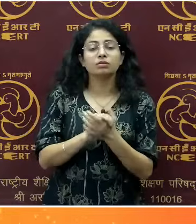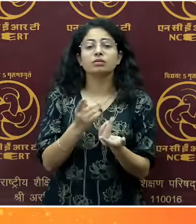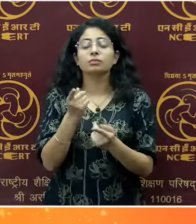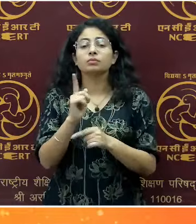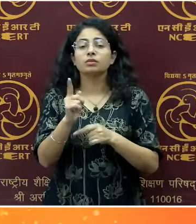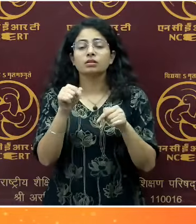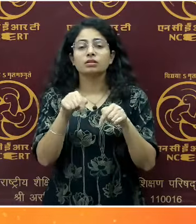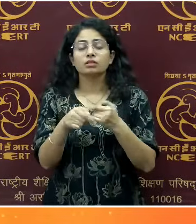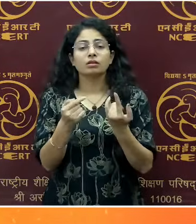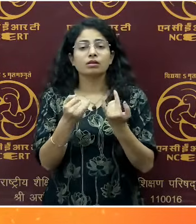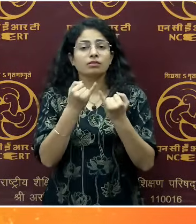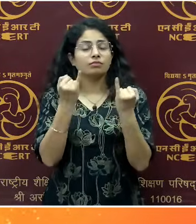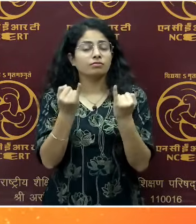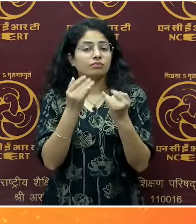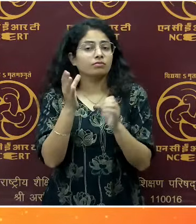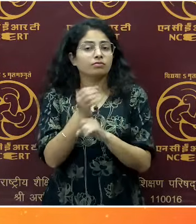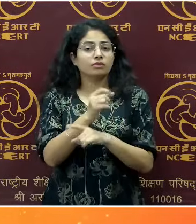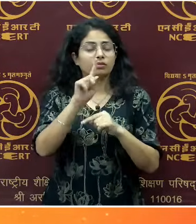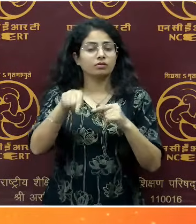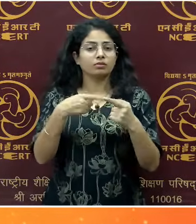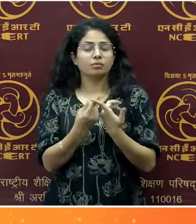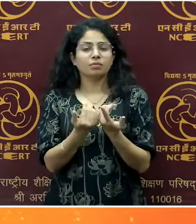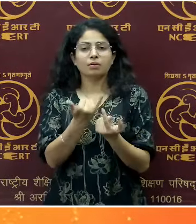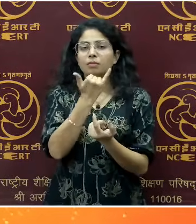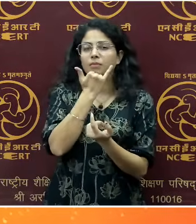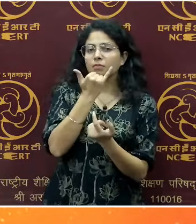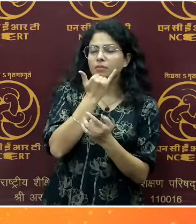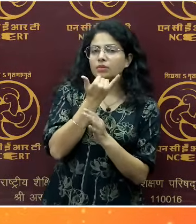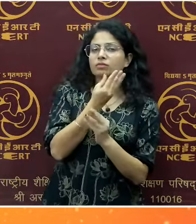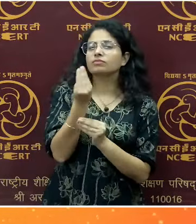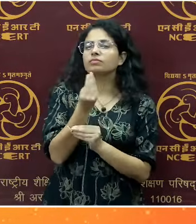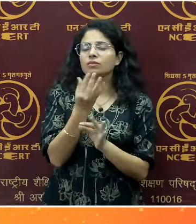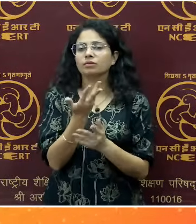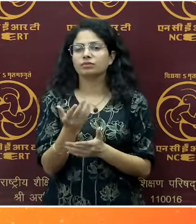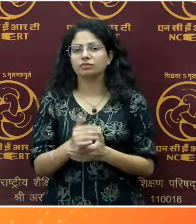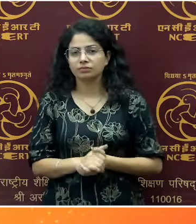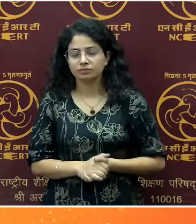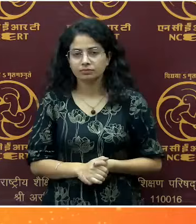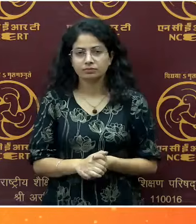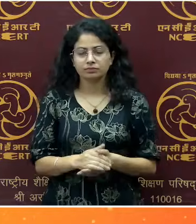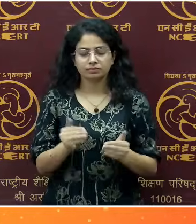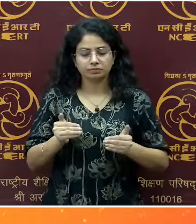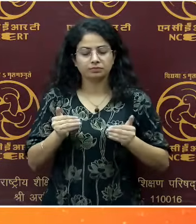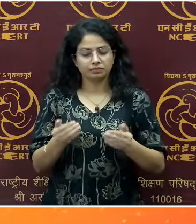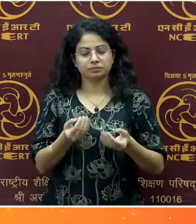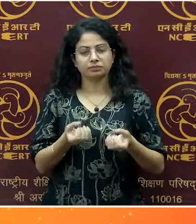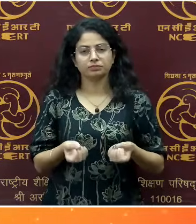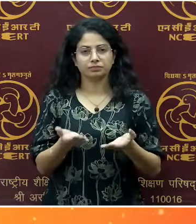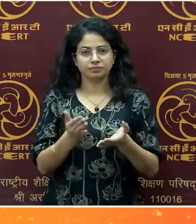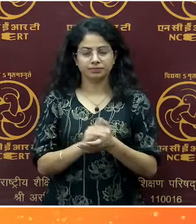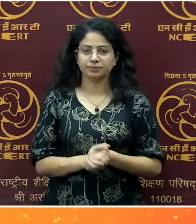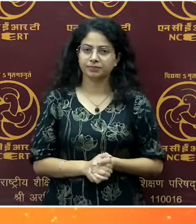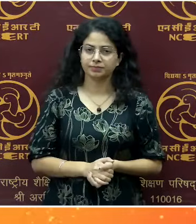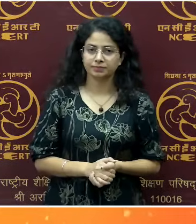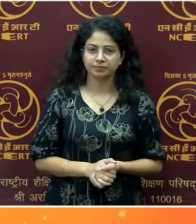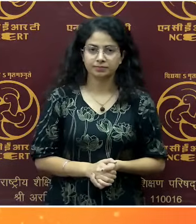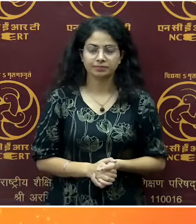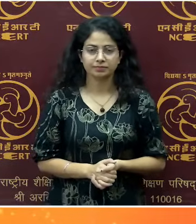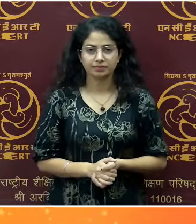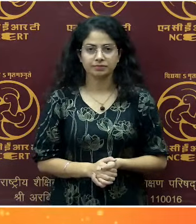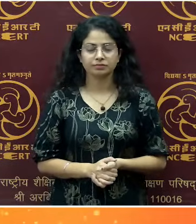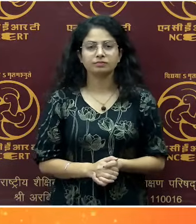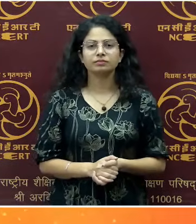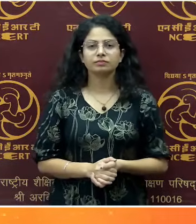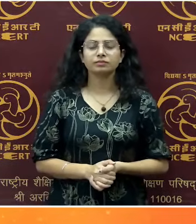about, we will find out in the story about those mistakes and the realization. So, let's proceed with the story. Absolutely. We are